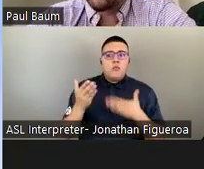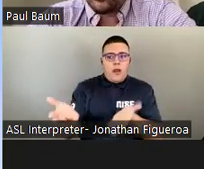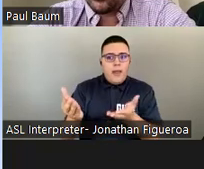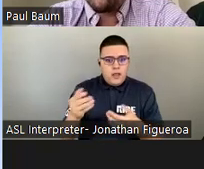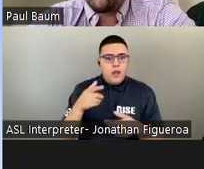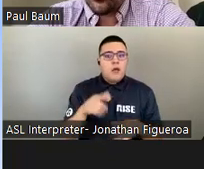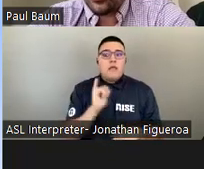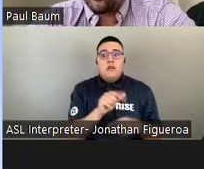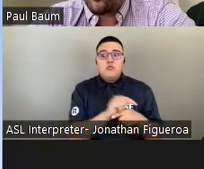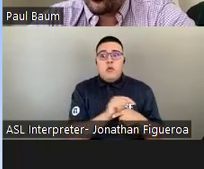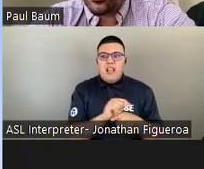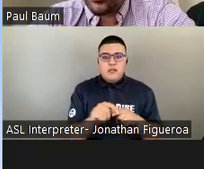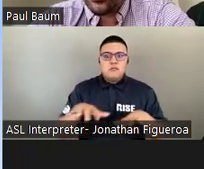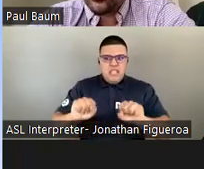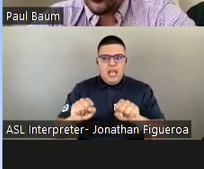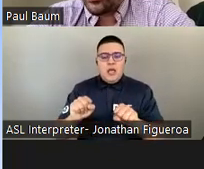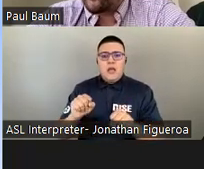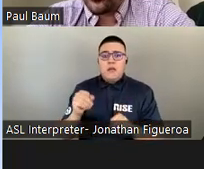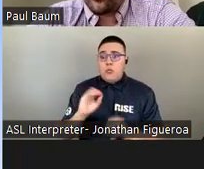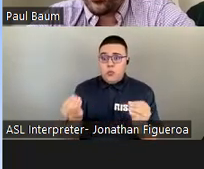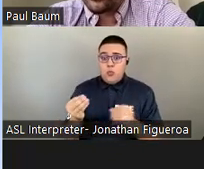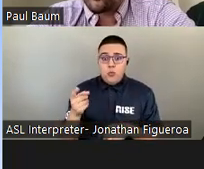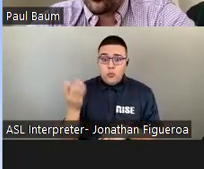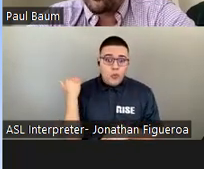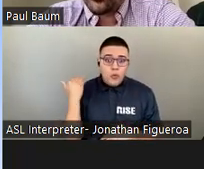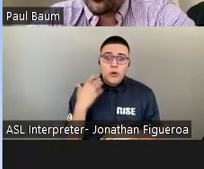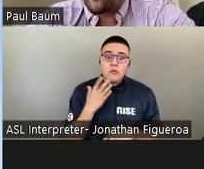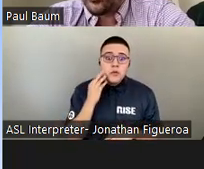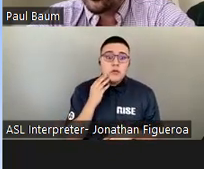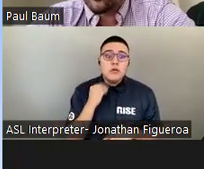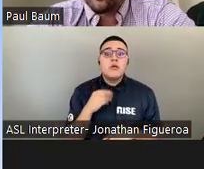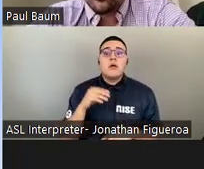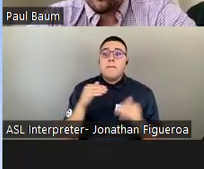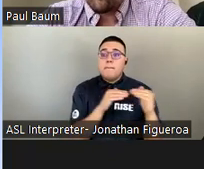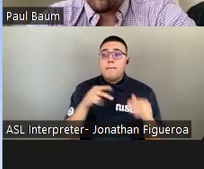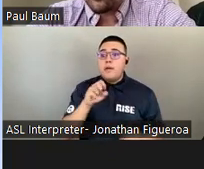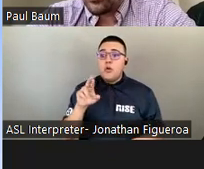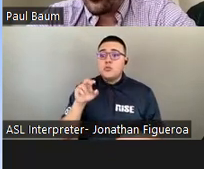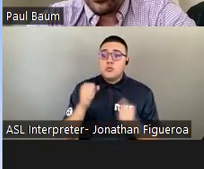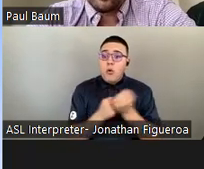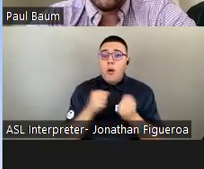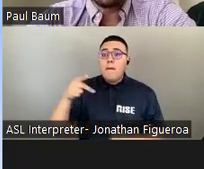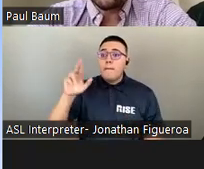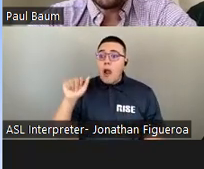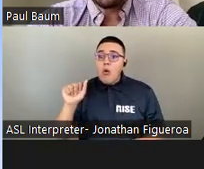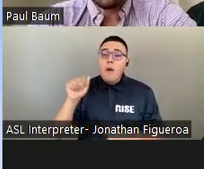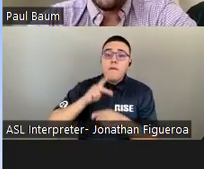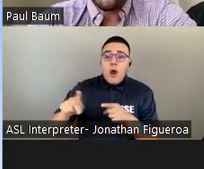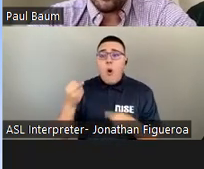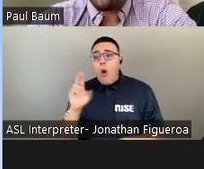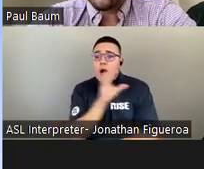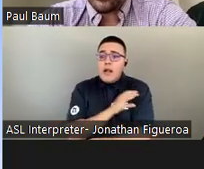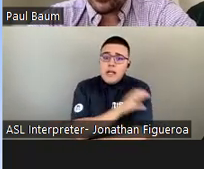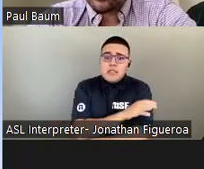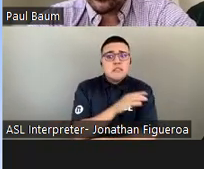that training if you've not had an opportunity and you're either a peer support or paraprofessional or a clinician.